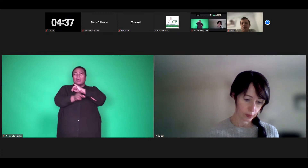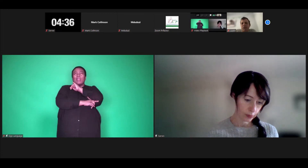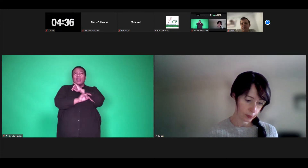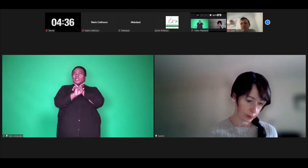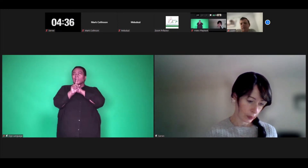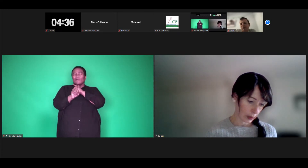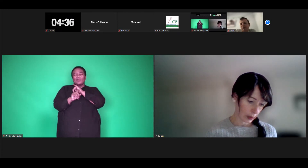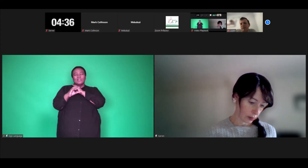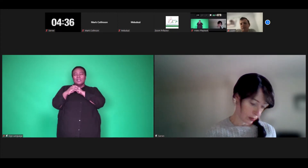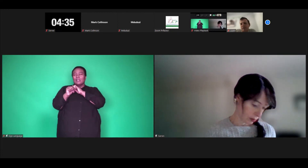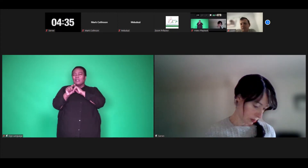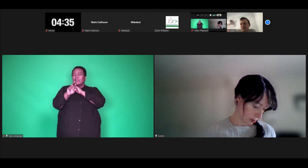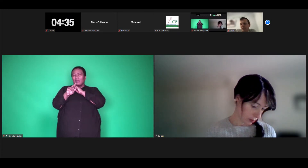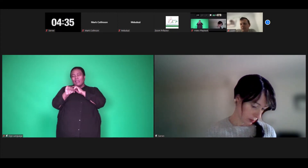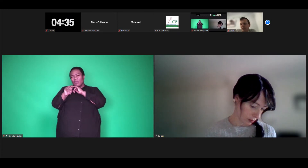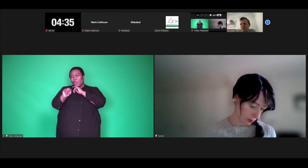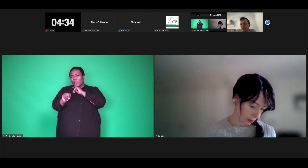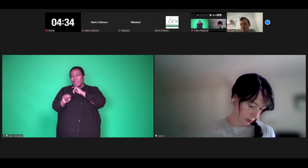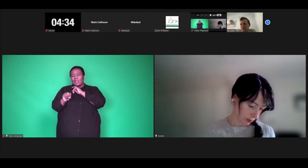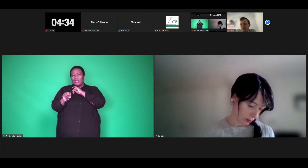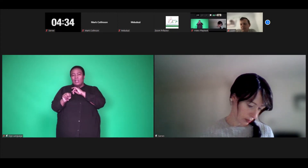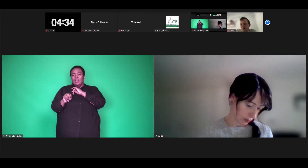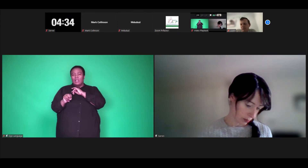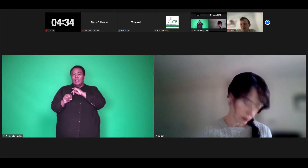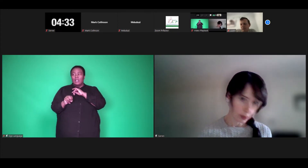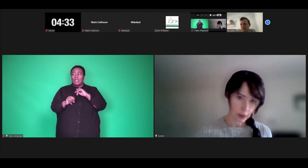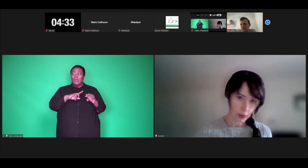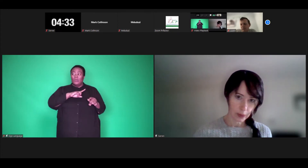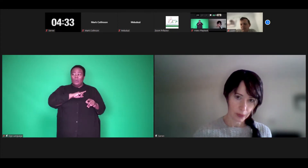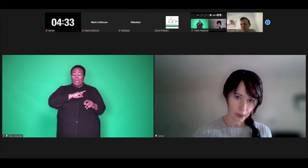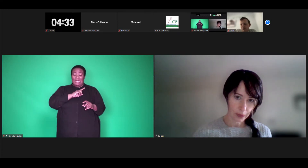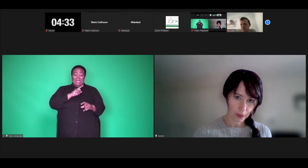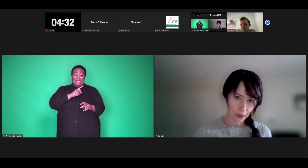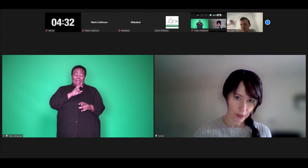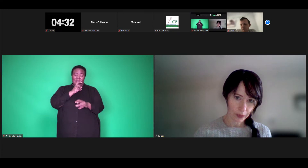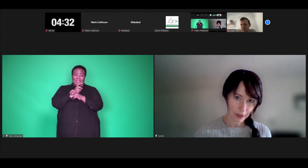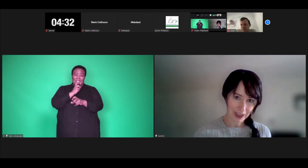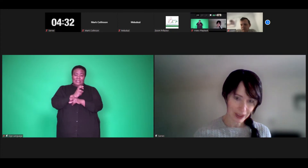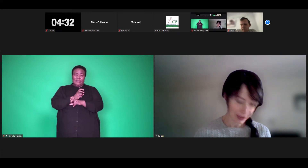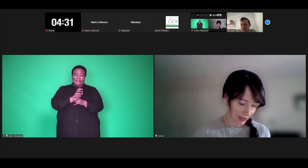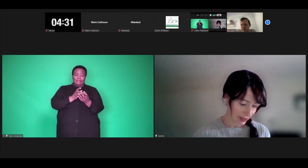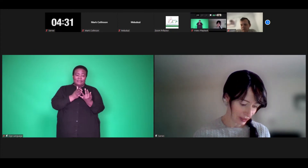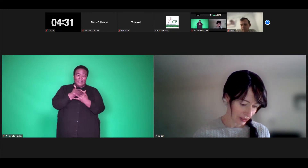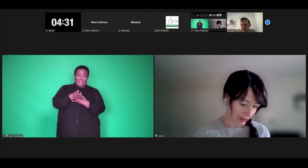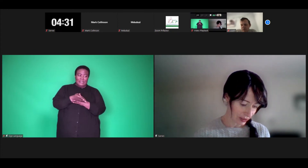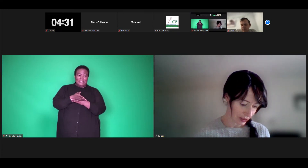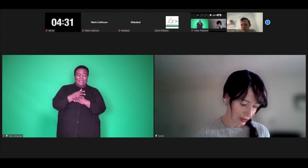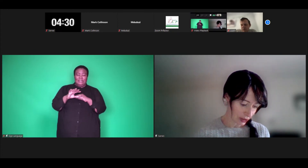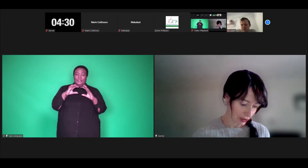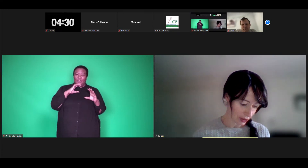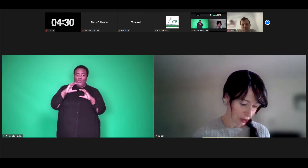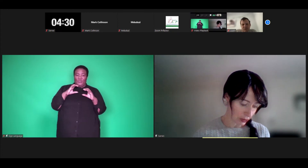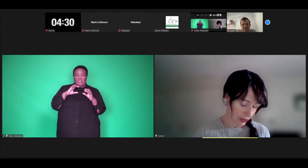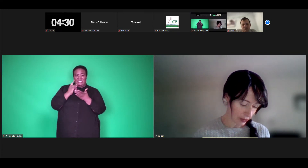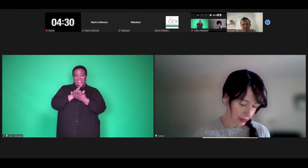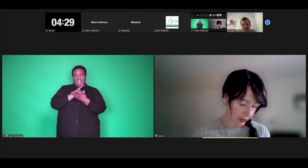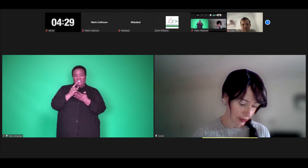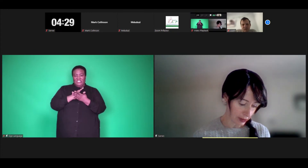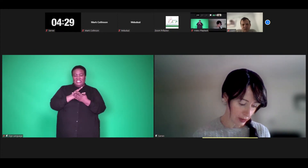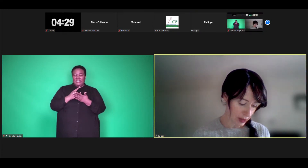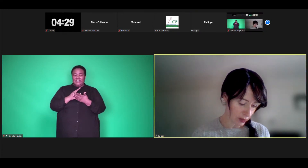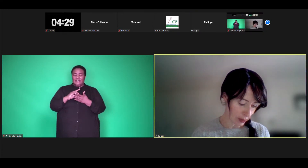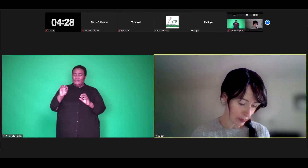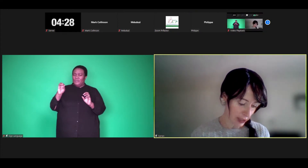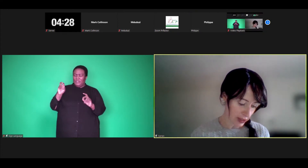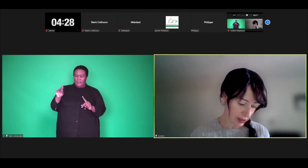Karen, because I have difficulty to access the conversation. What was sure, the last I